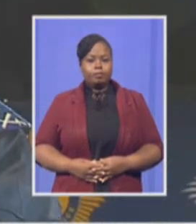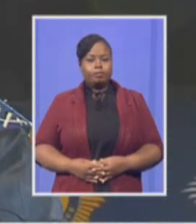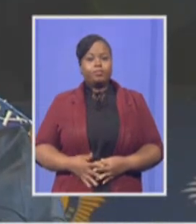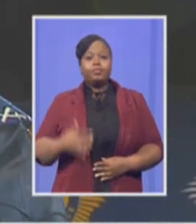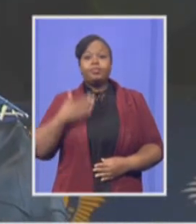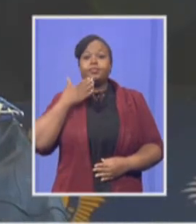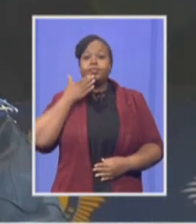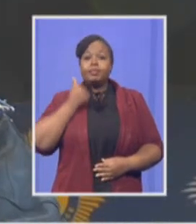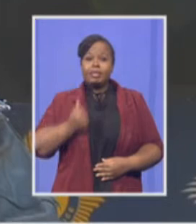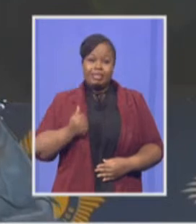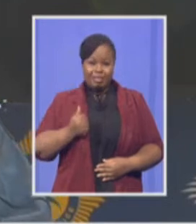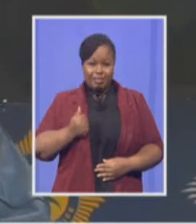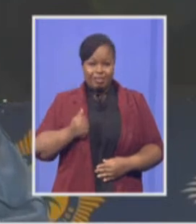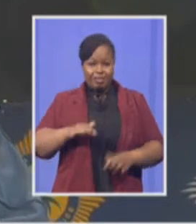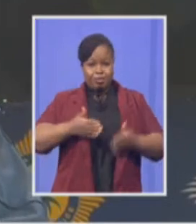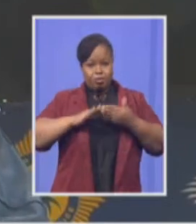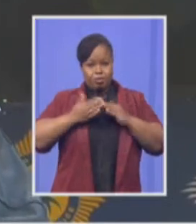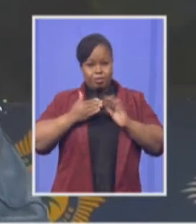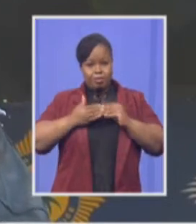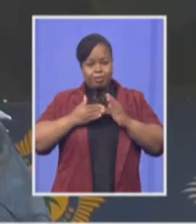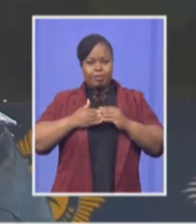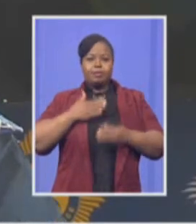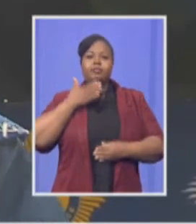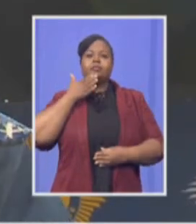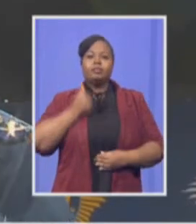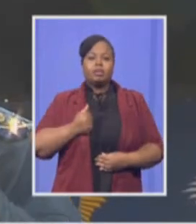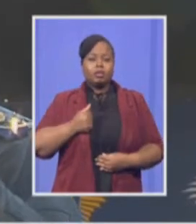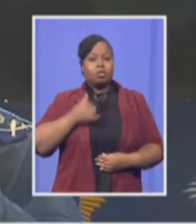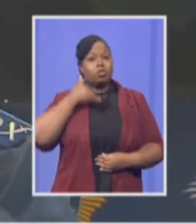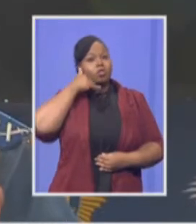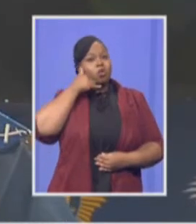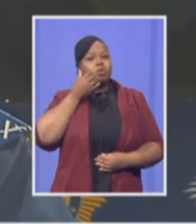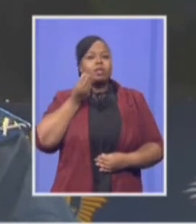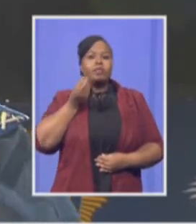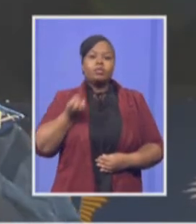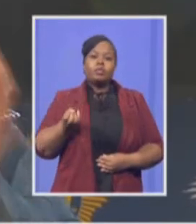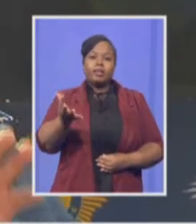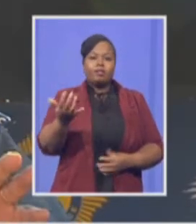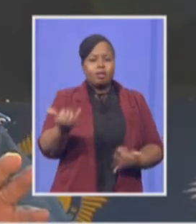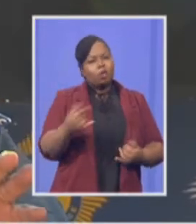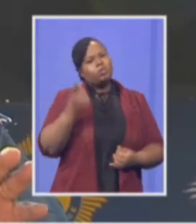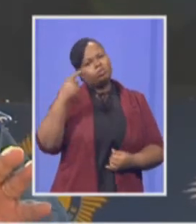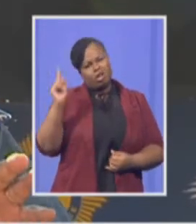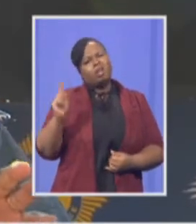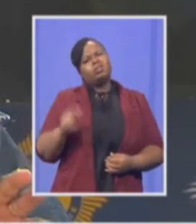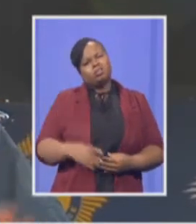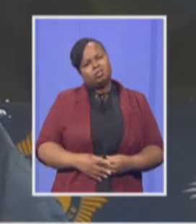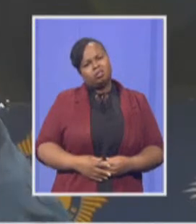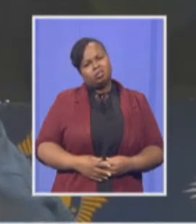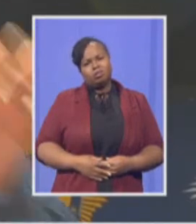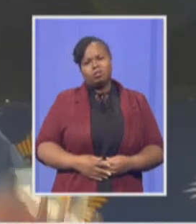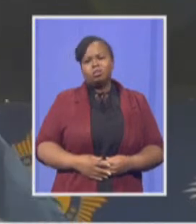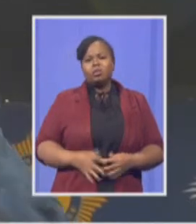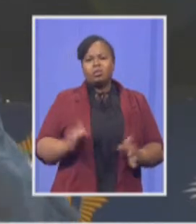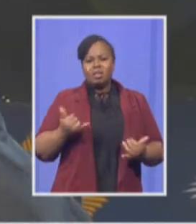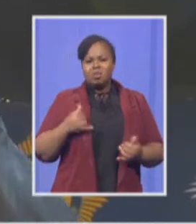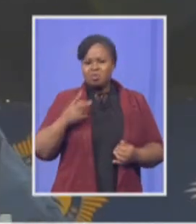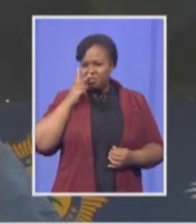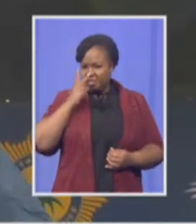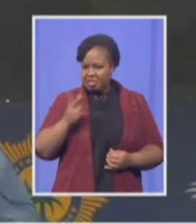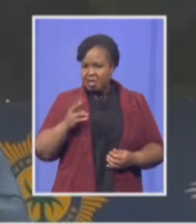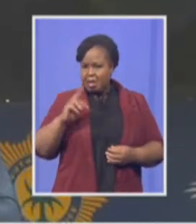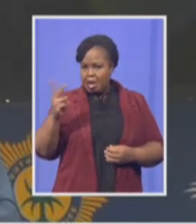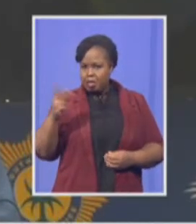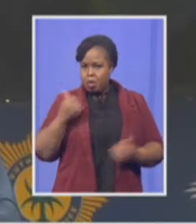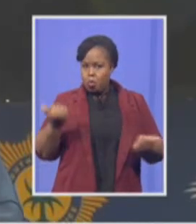Please, Bahlali siyacela, those numbers given to you are correct numbers. We have observed that some of you